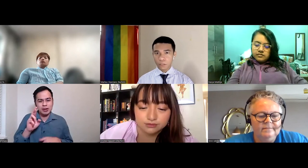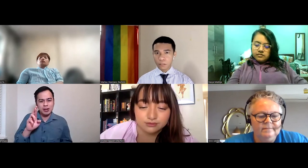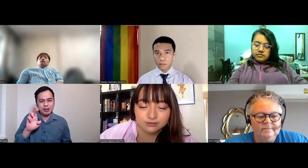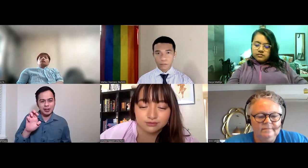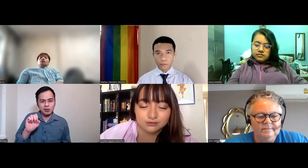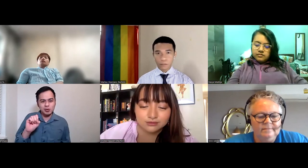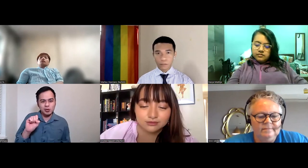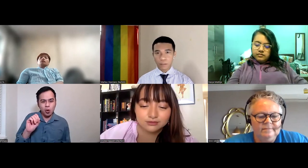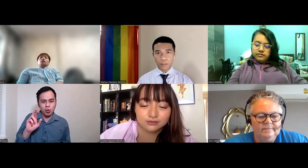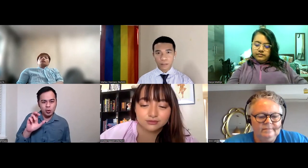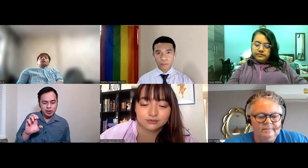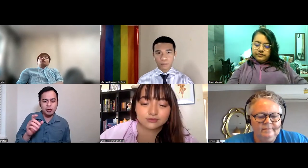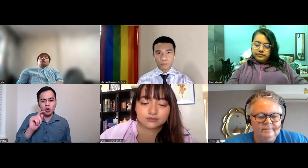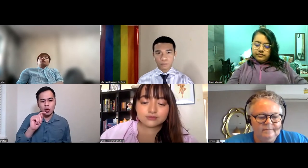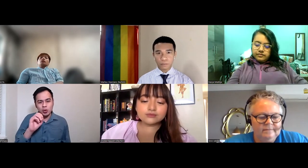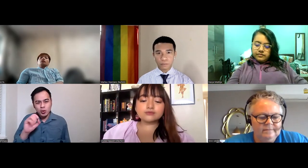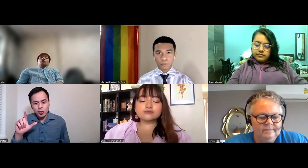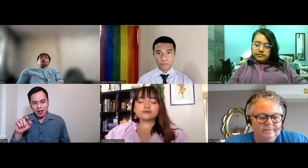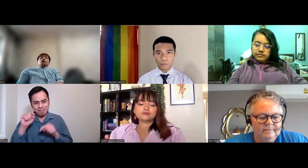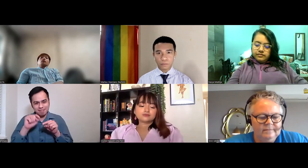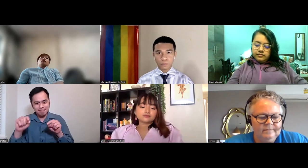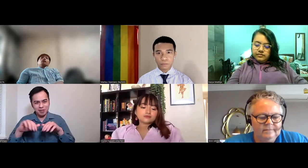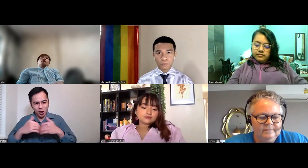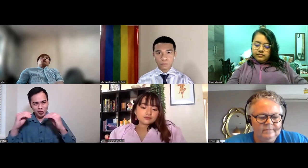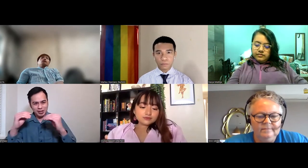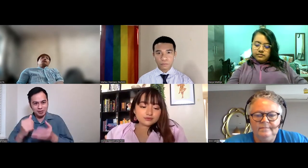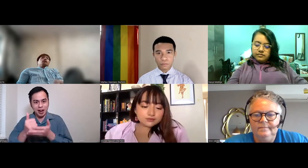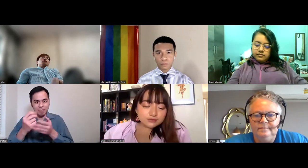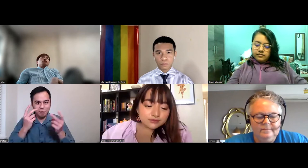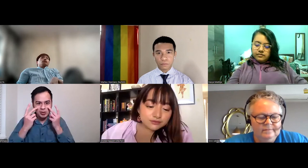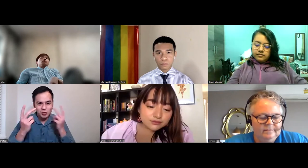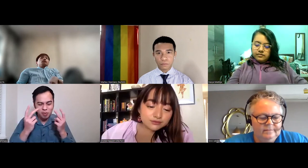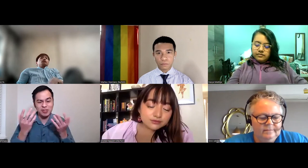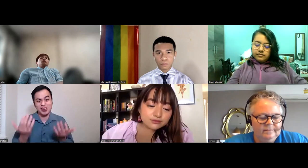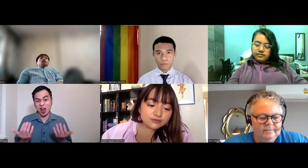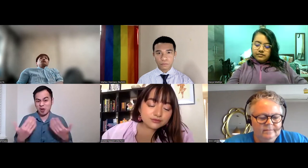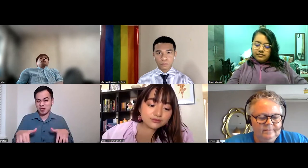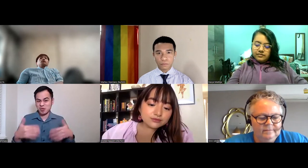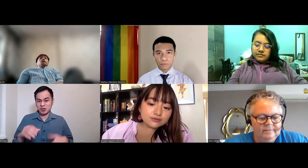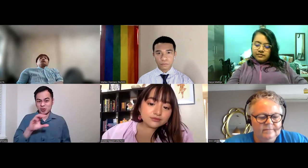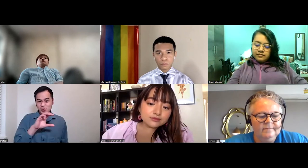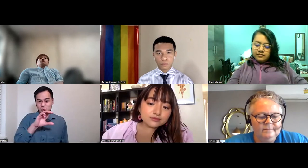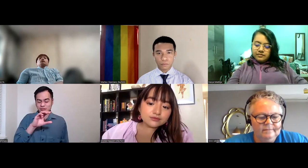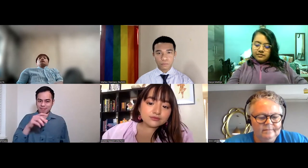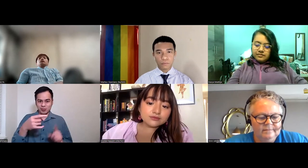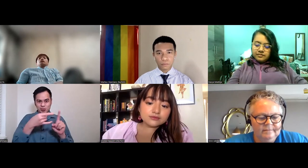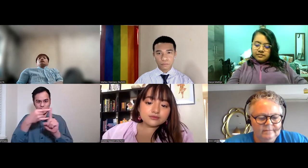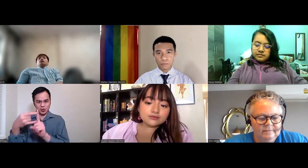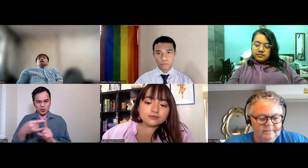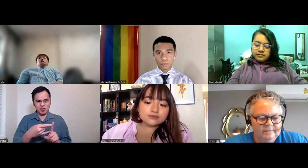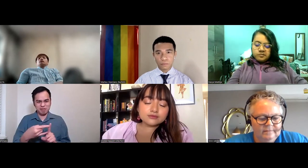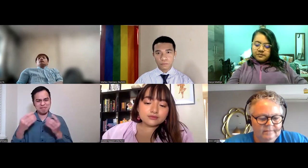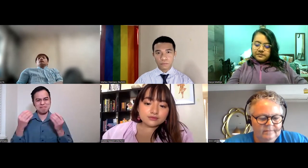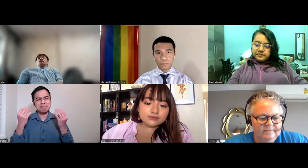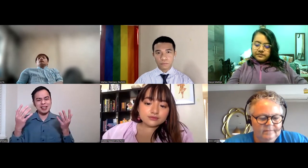better grasp, and also to actually help to facilitate and also increase and develop their teaching